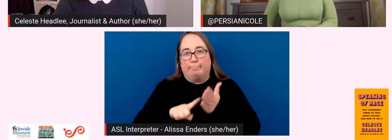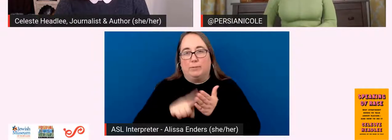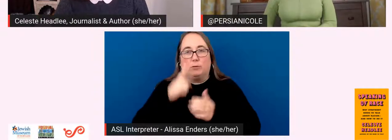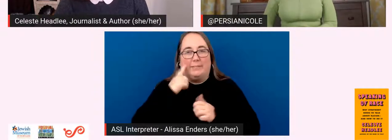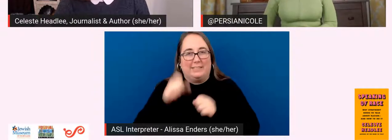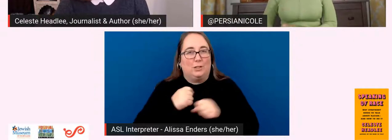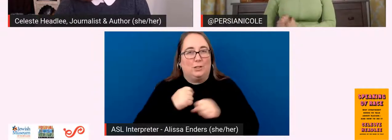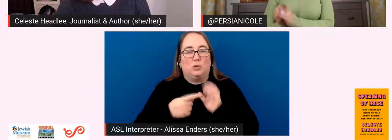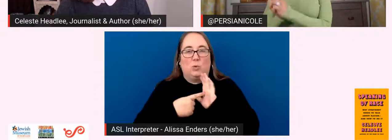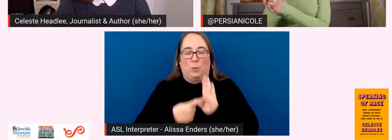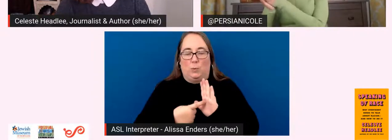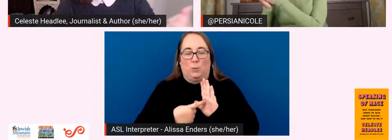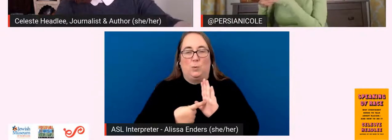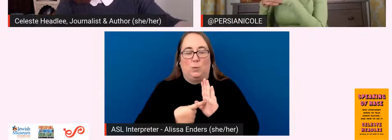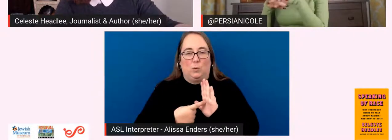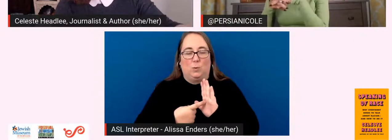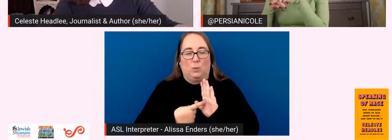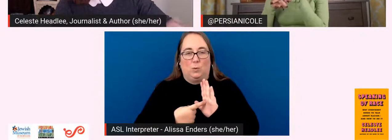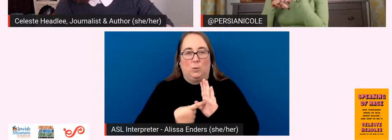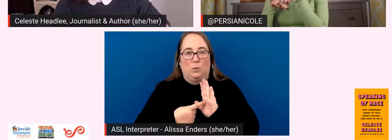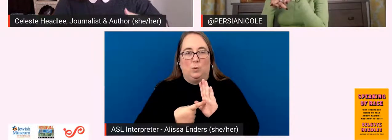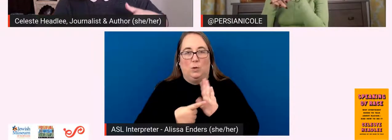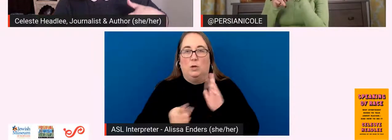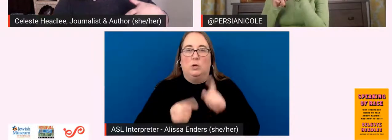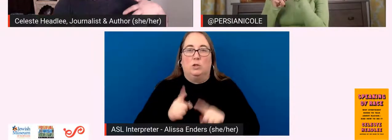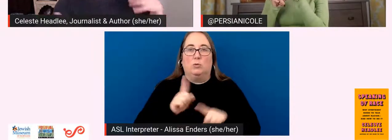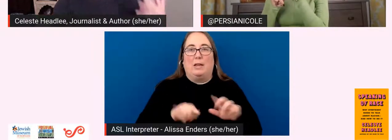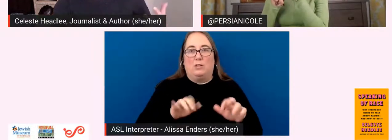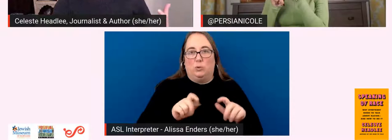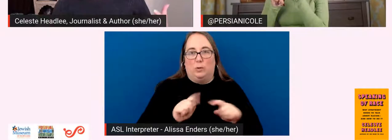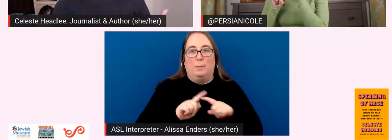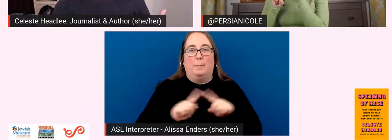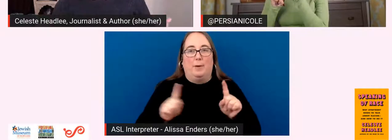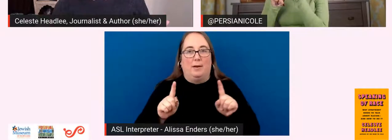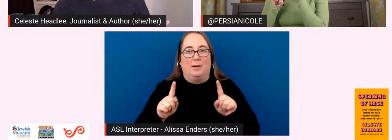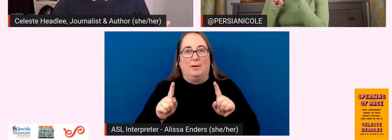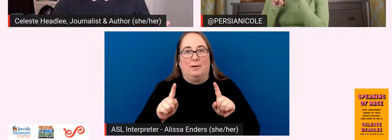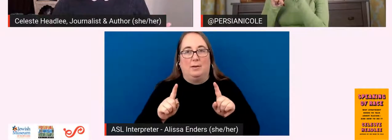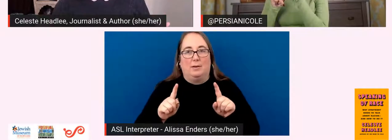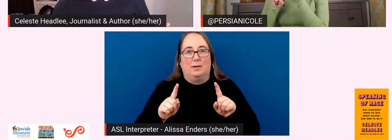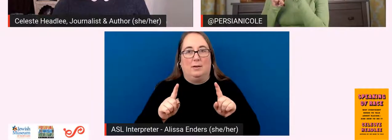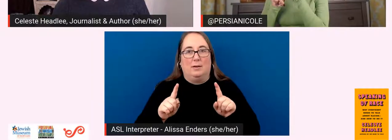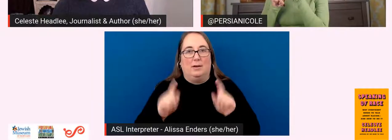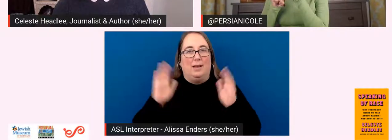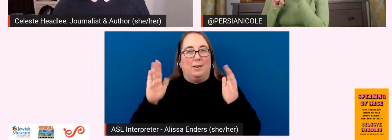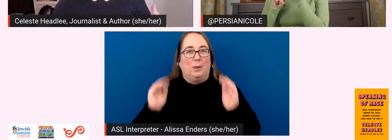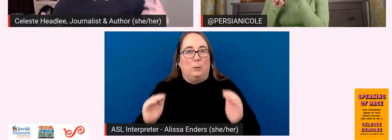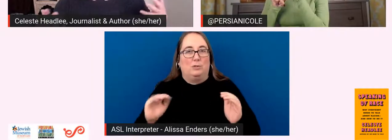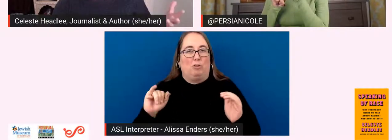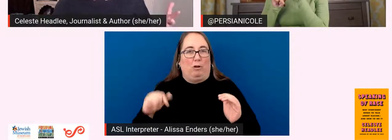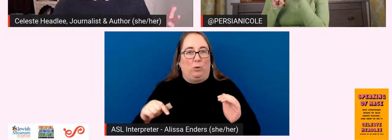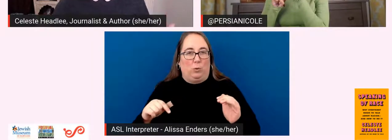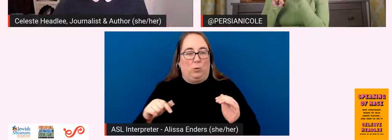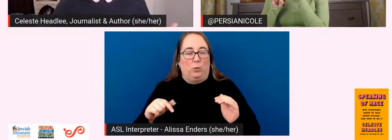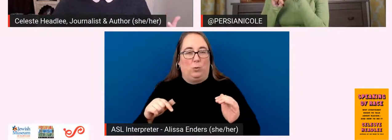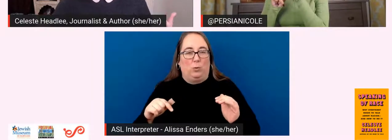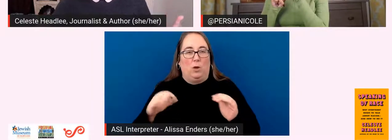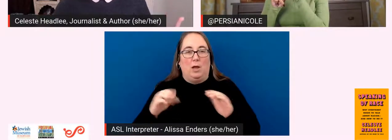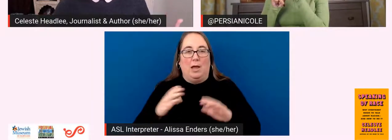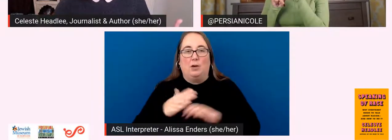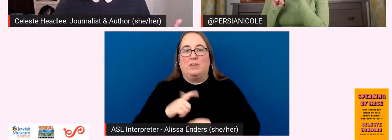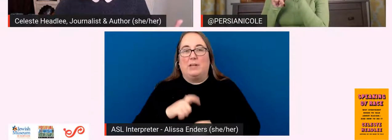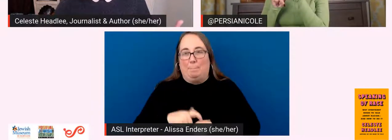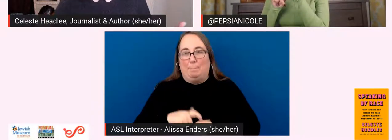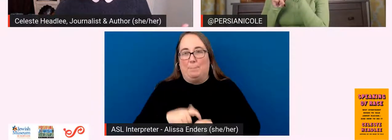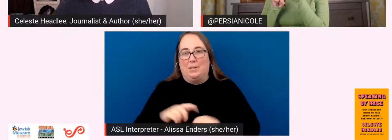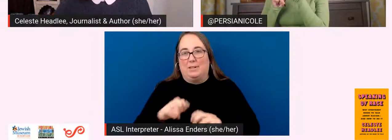shows not only you're not able to do it, but it lowers your IQ when you try to multitask. And over time, it